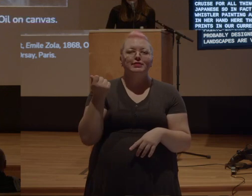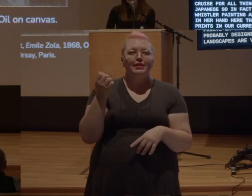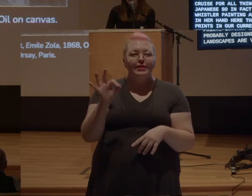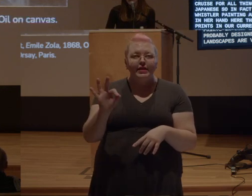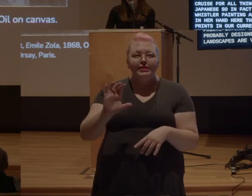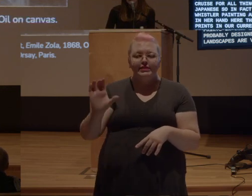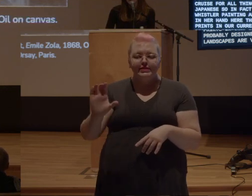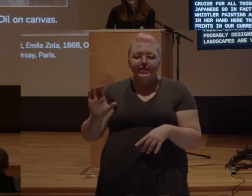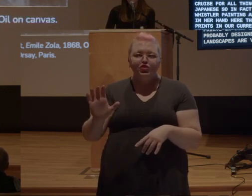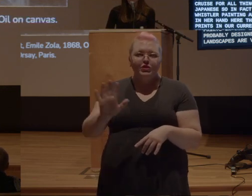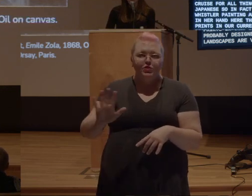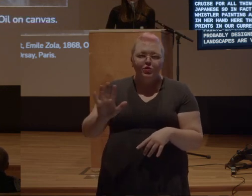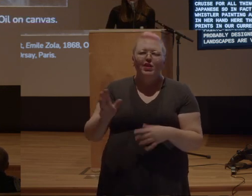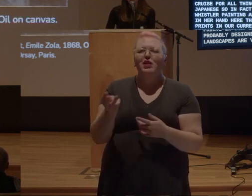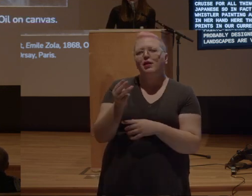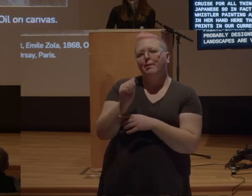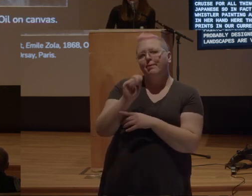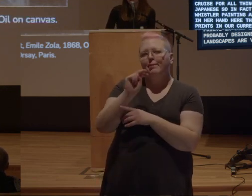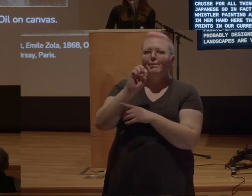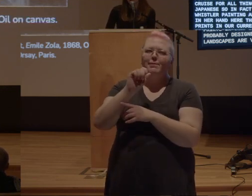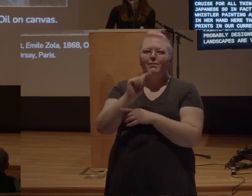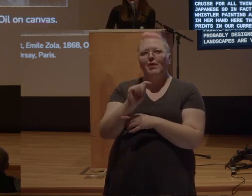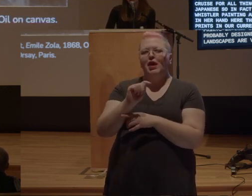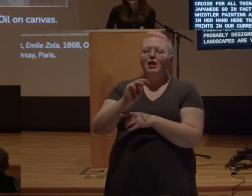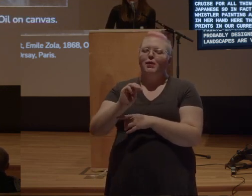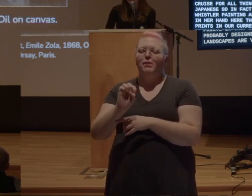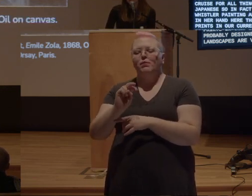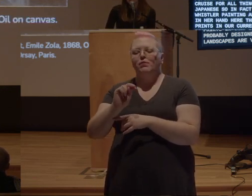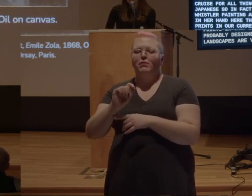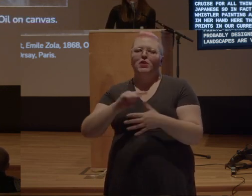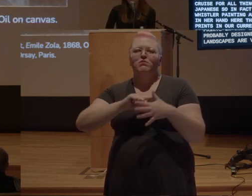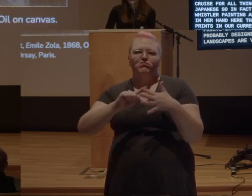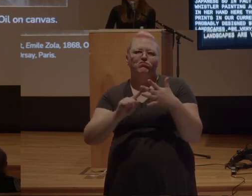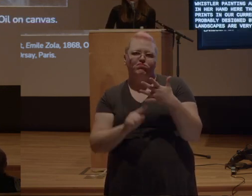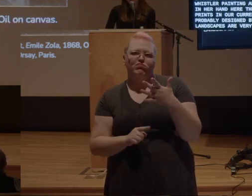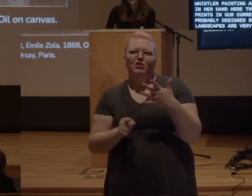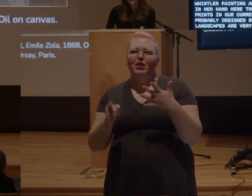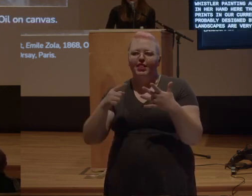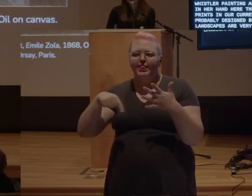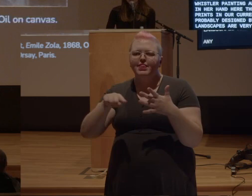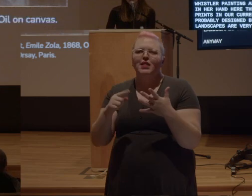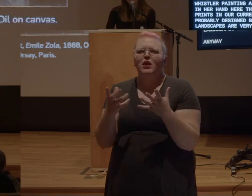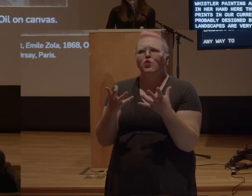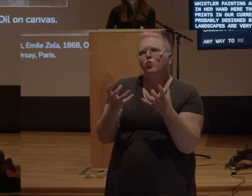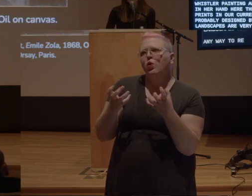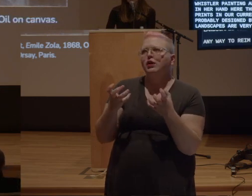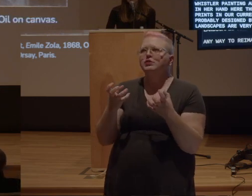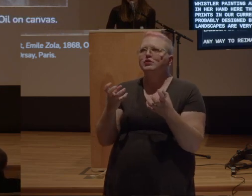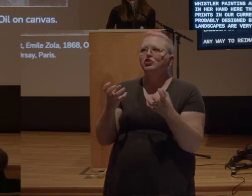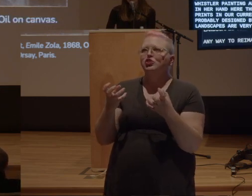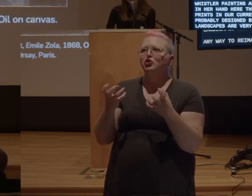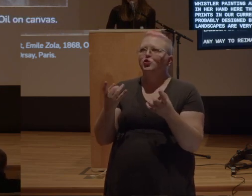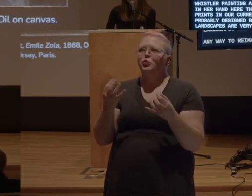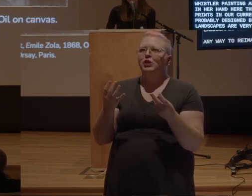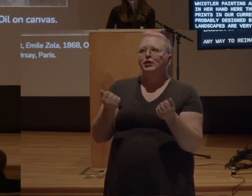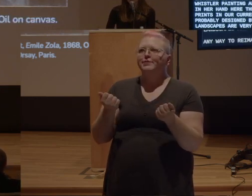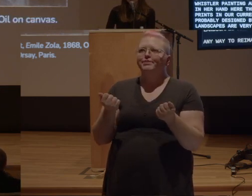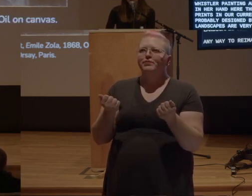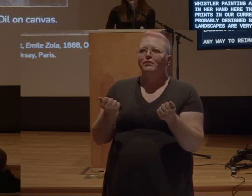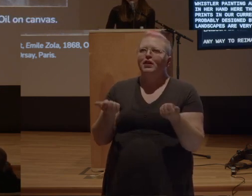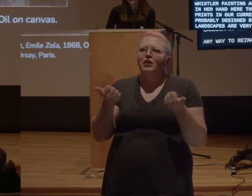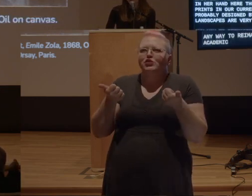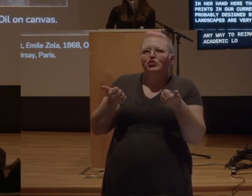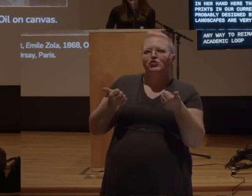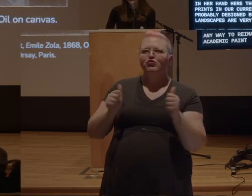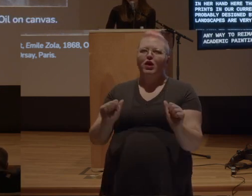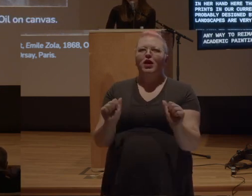Whistler, Manet, Monet, and Van Gogh, who were seeking a way to reimagine and reinvigorate the academic oil